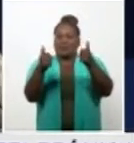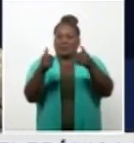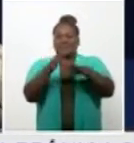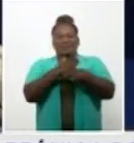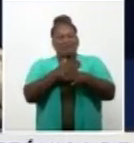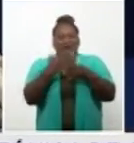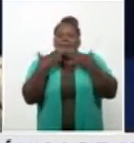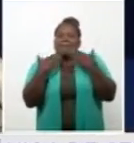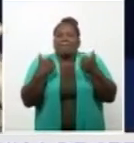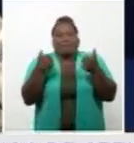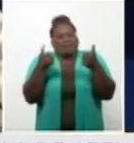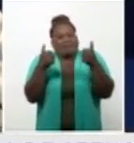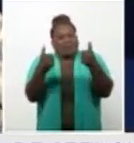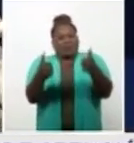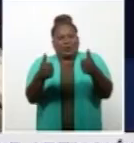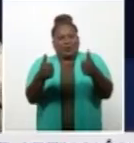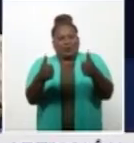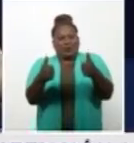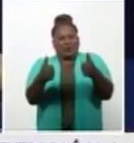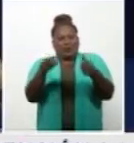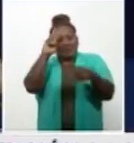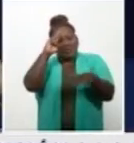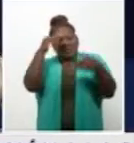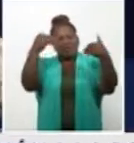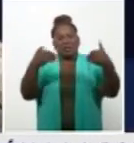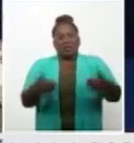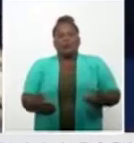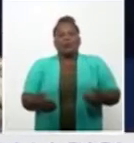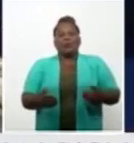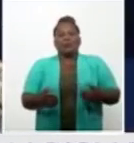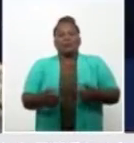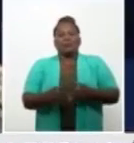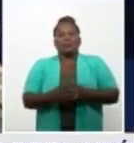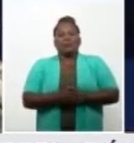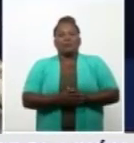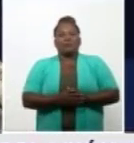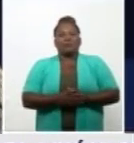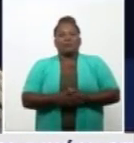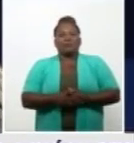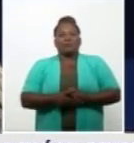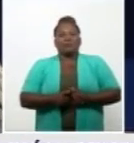Tropical Medicine Institute in Havana.